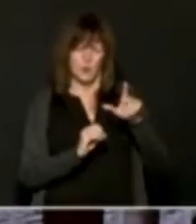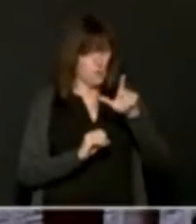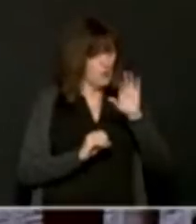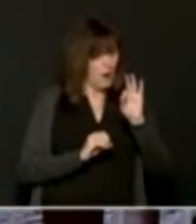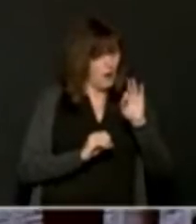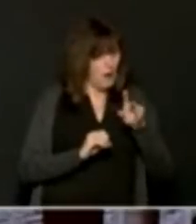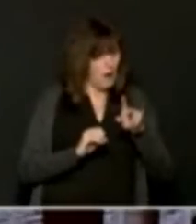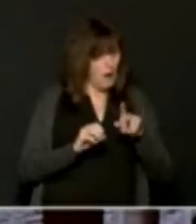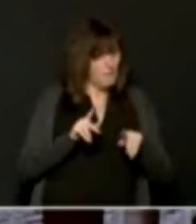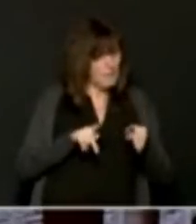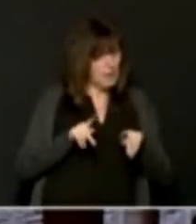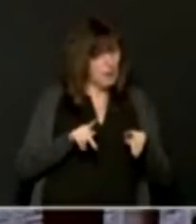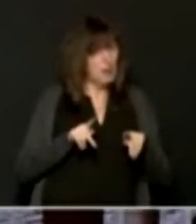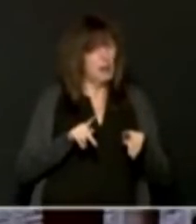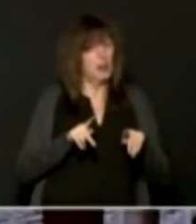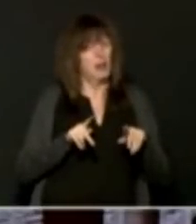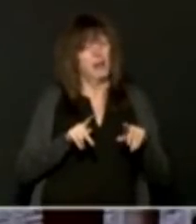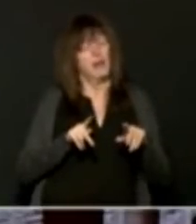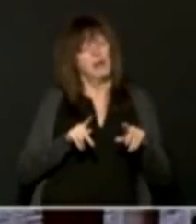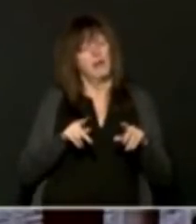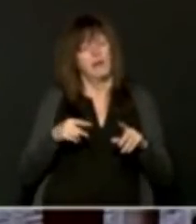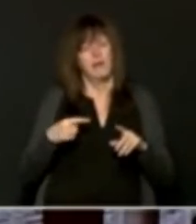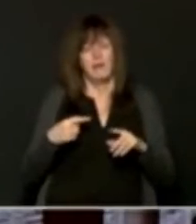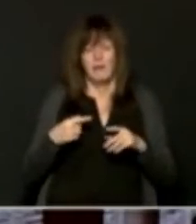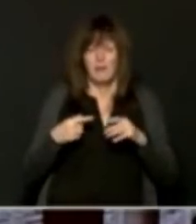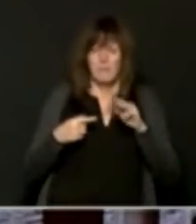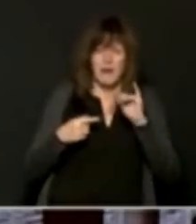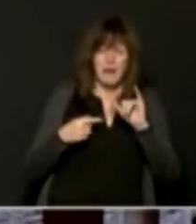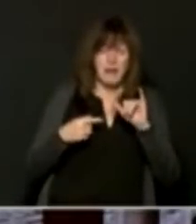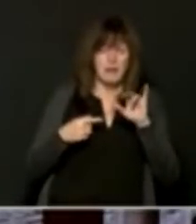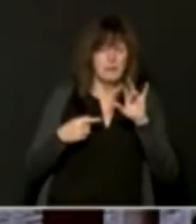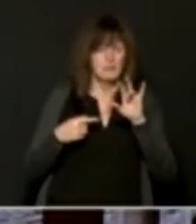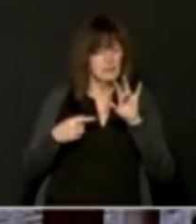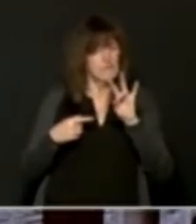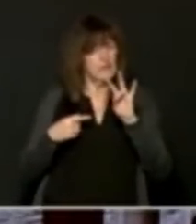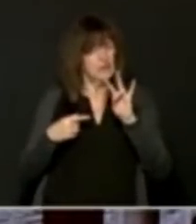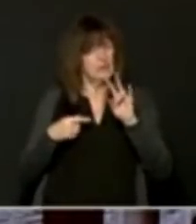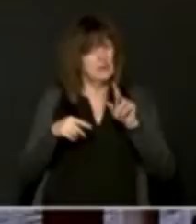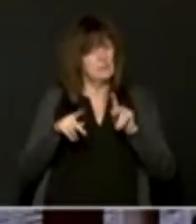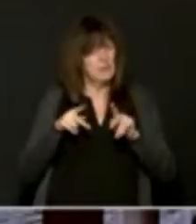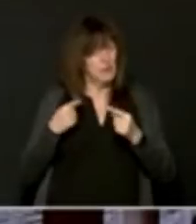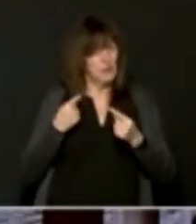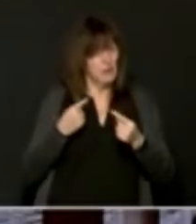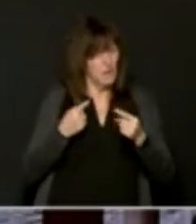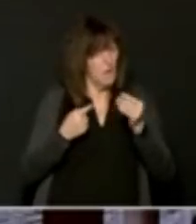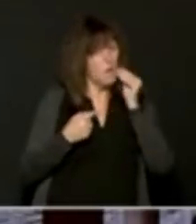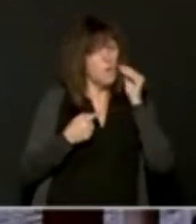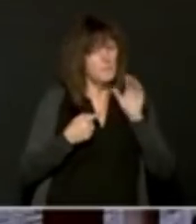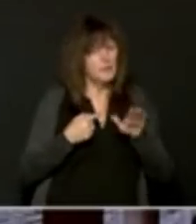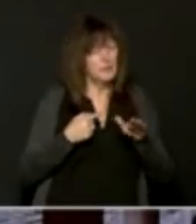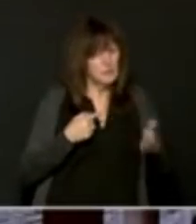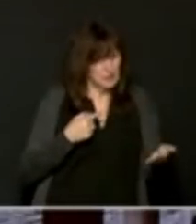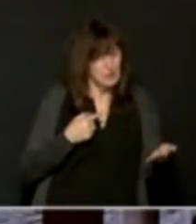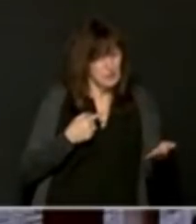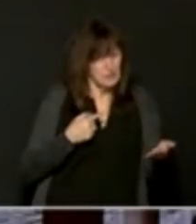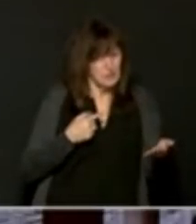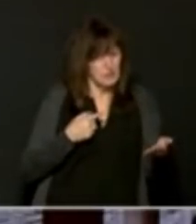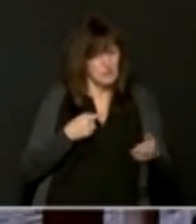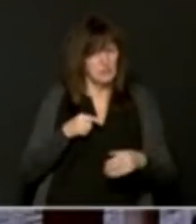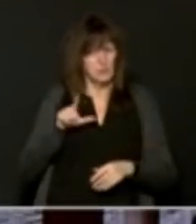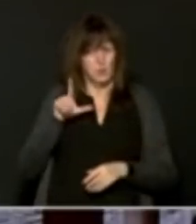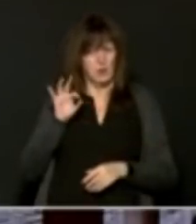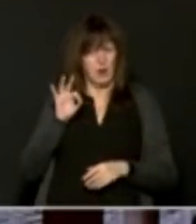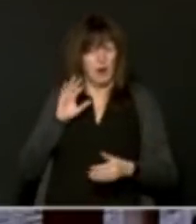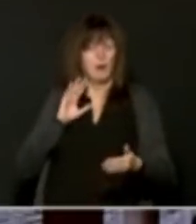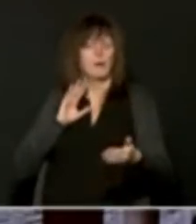in May, we have seen 7 more people tragically die in similar circumstances at home, and are in the process